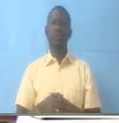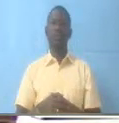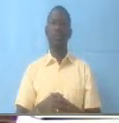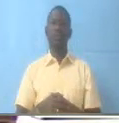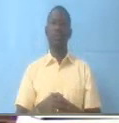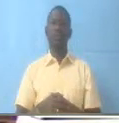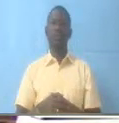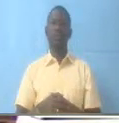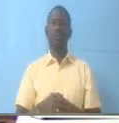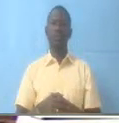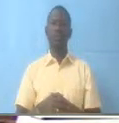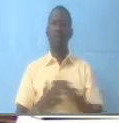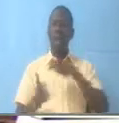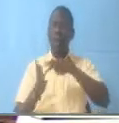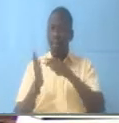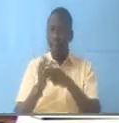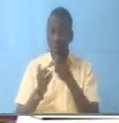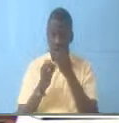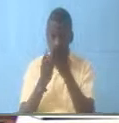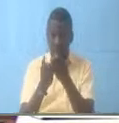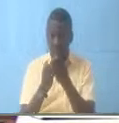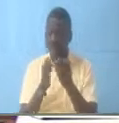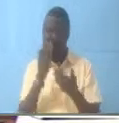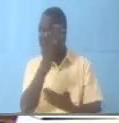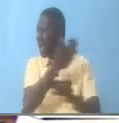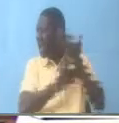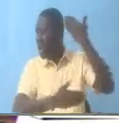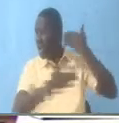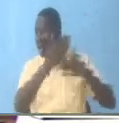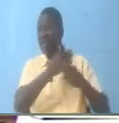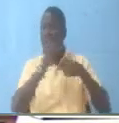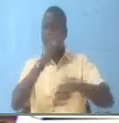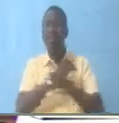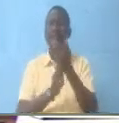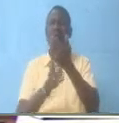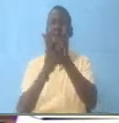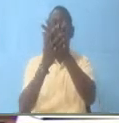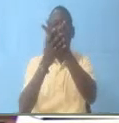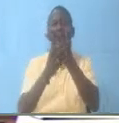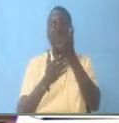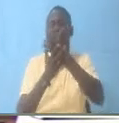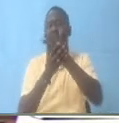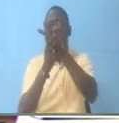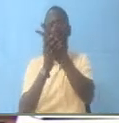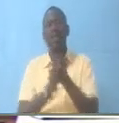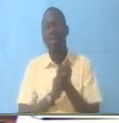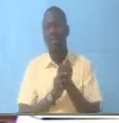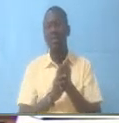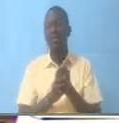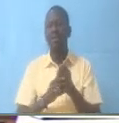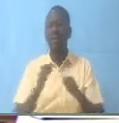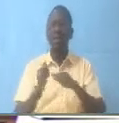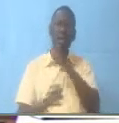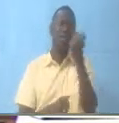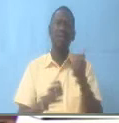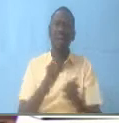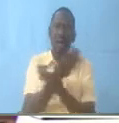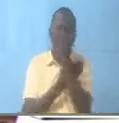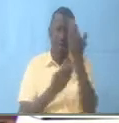Are you saying that during the 80s and early 90s, the executive was very